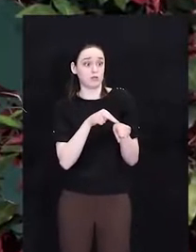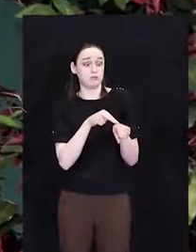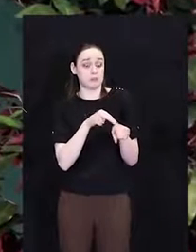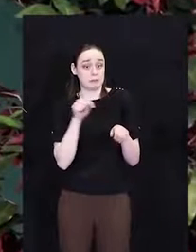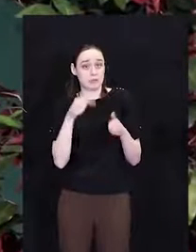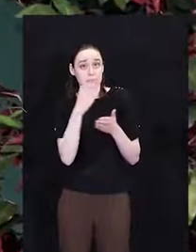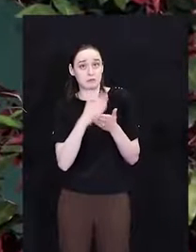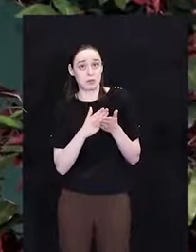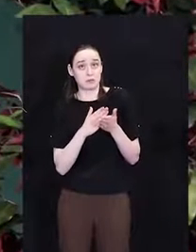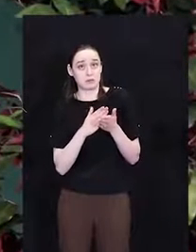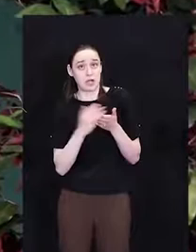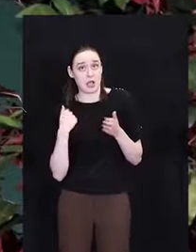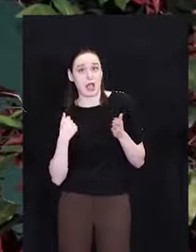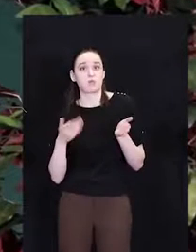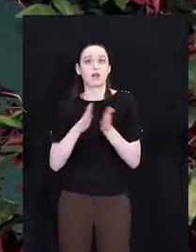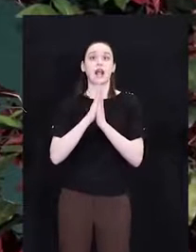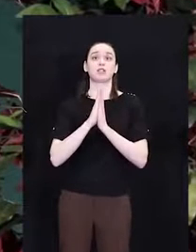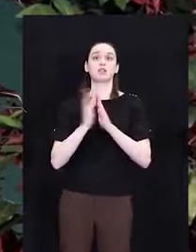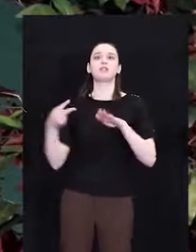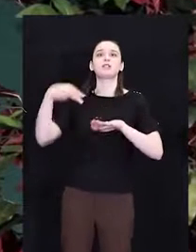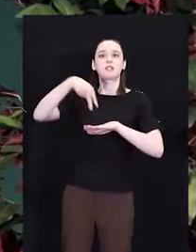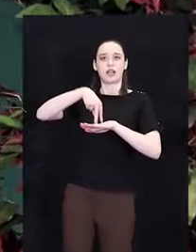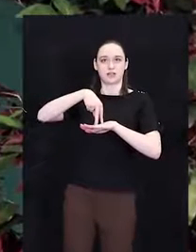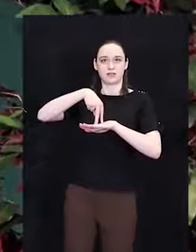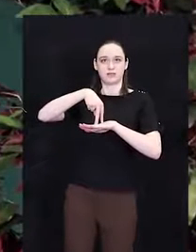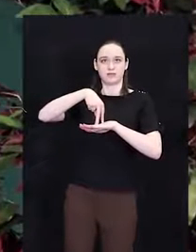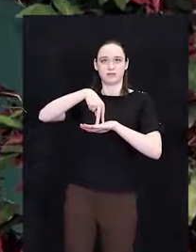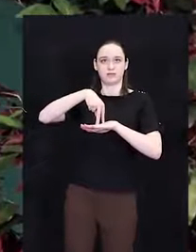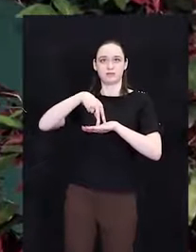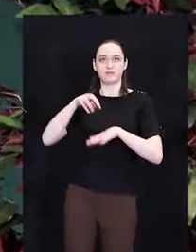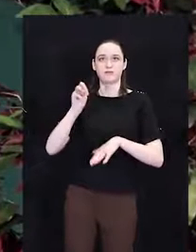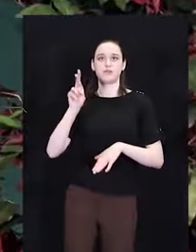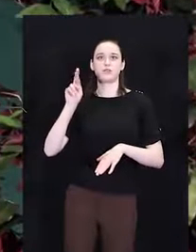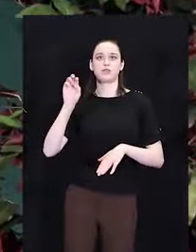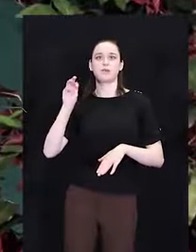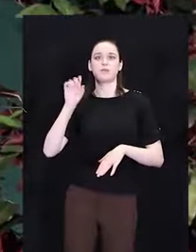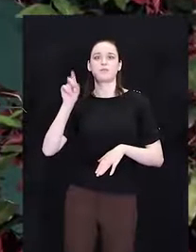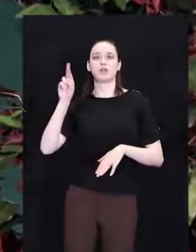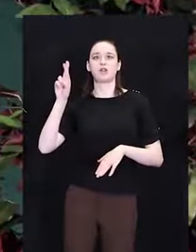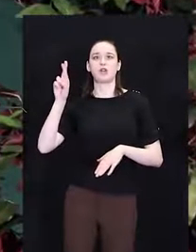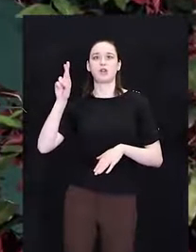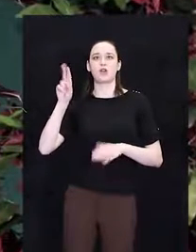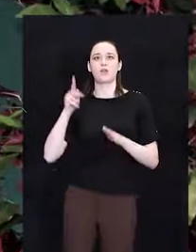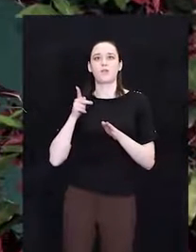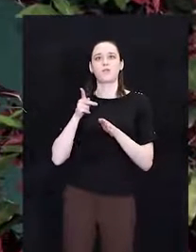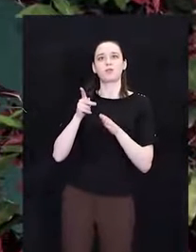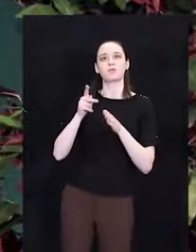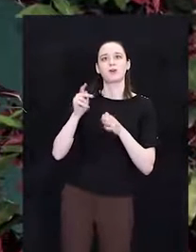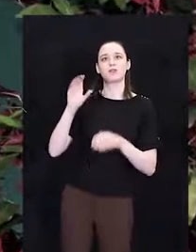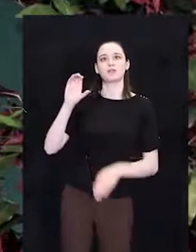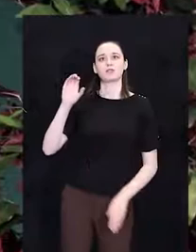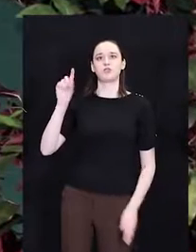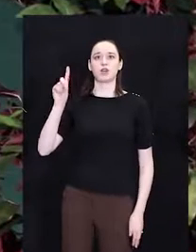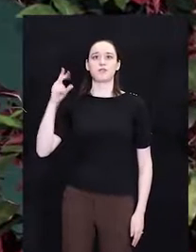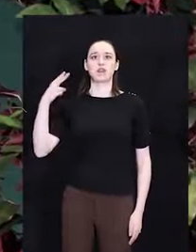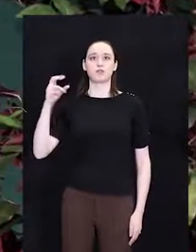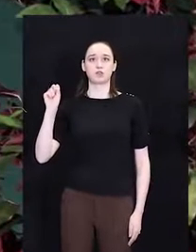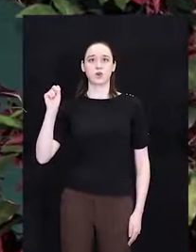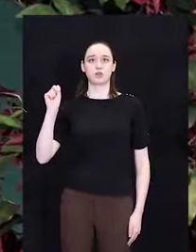Traditionally, the next part, I will ask you to stand. Mr. Miller, principal of Central Dauphin High